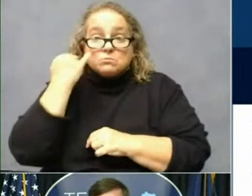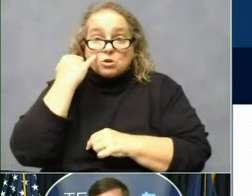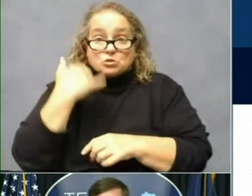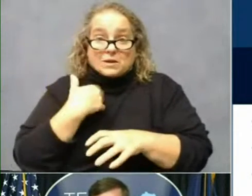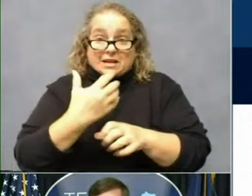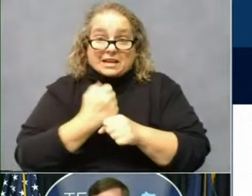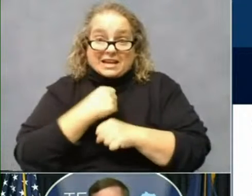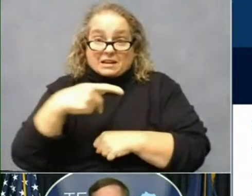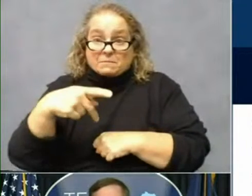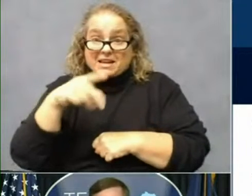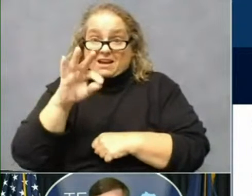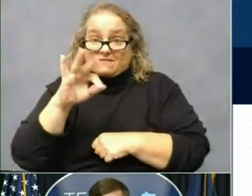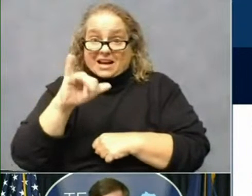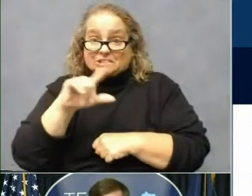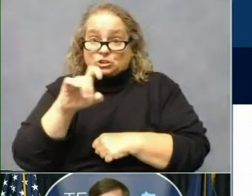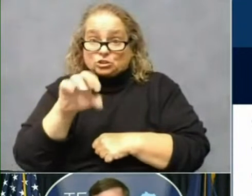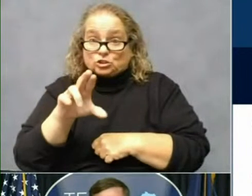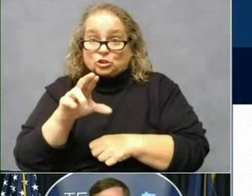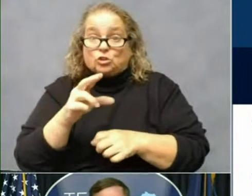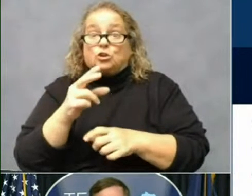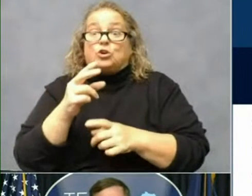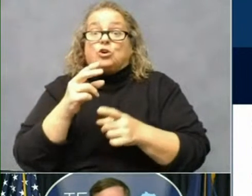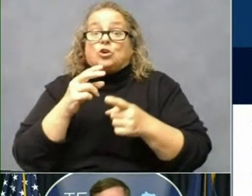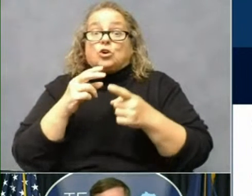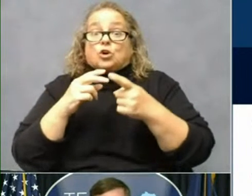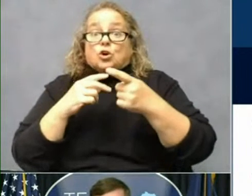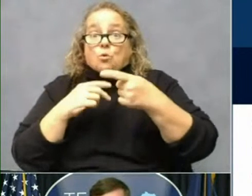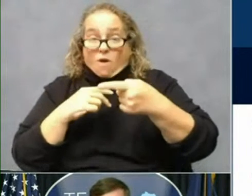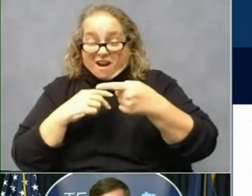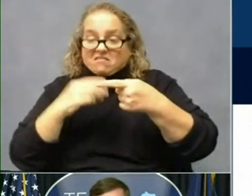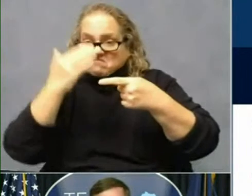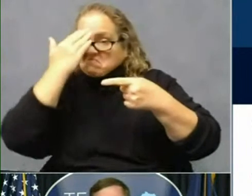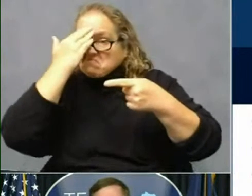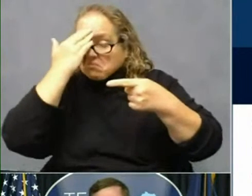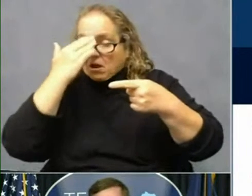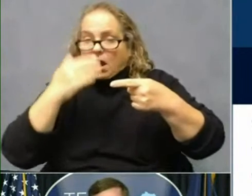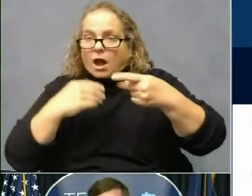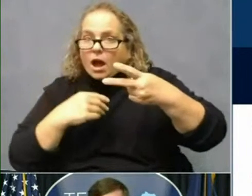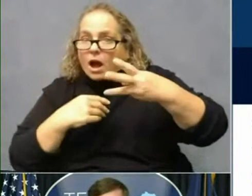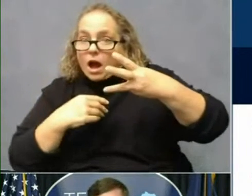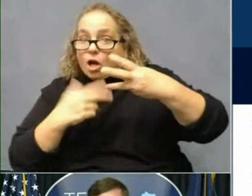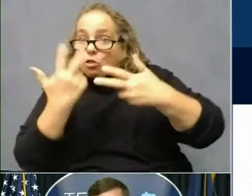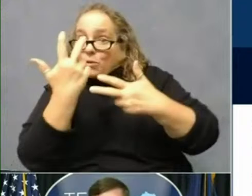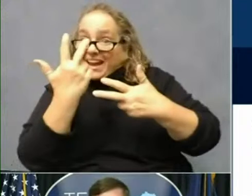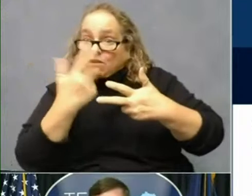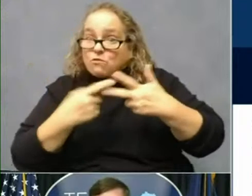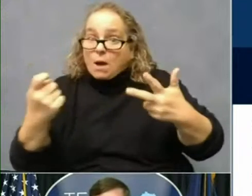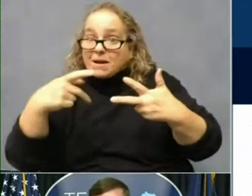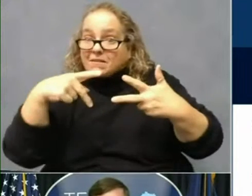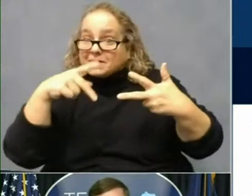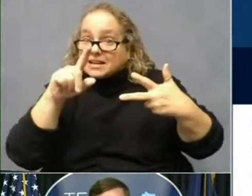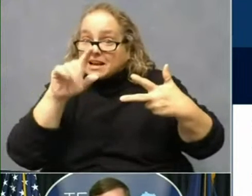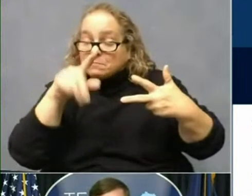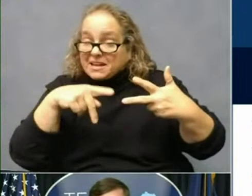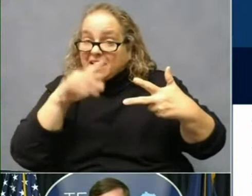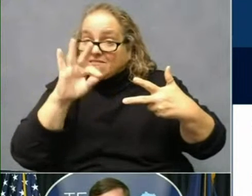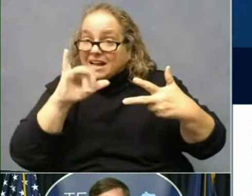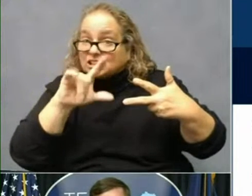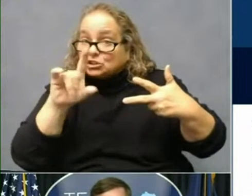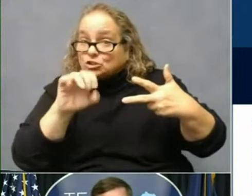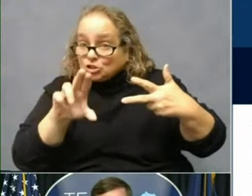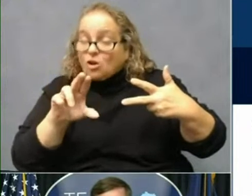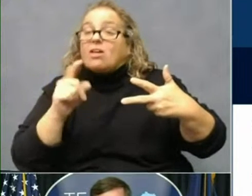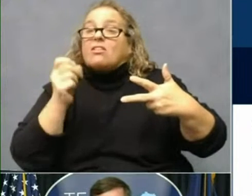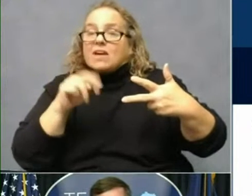in December, there is only going to be enough for long-term care, which again, we want